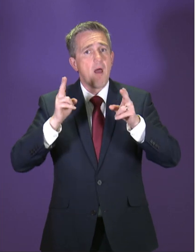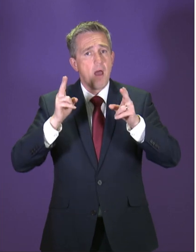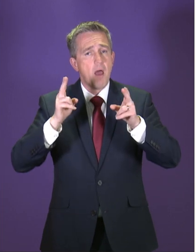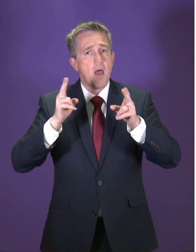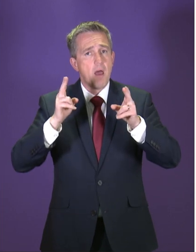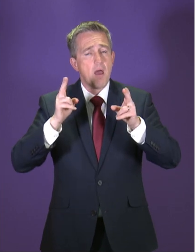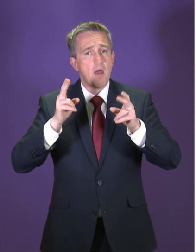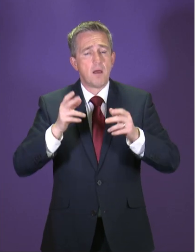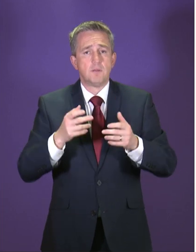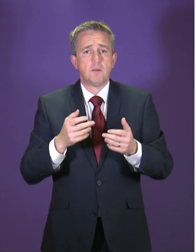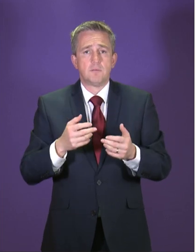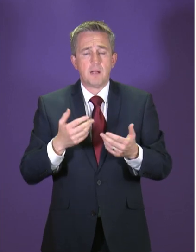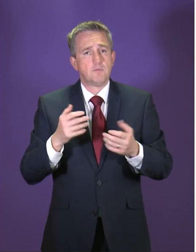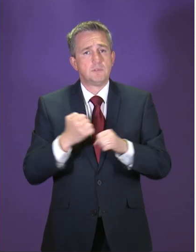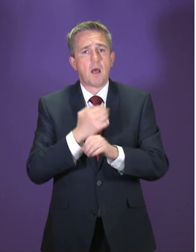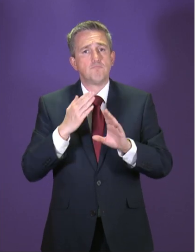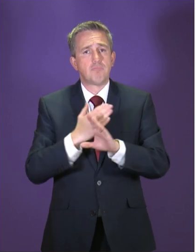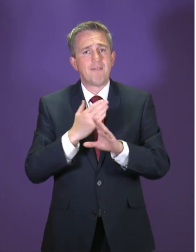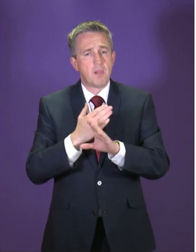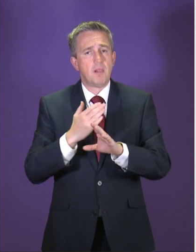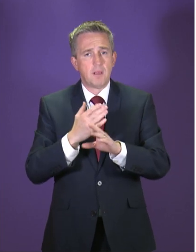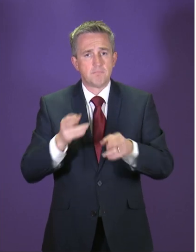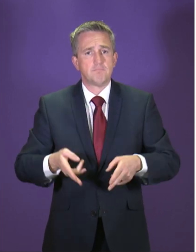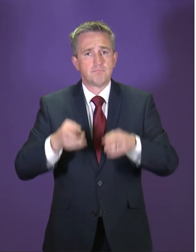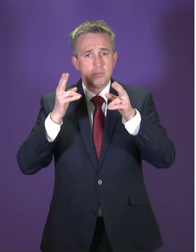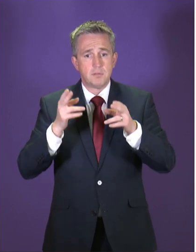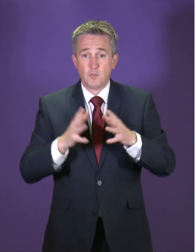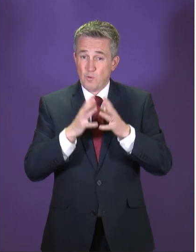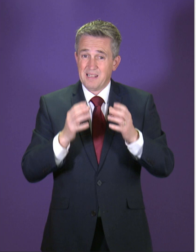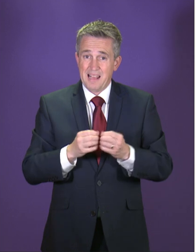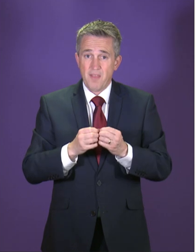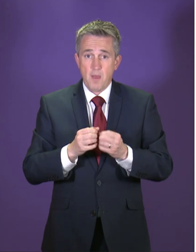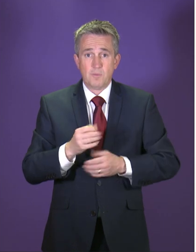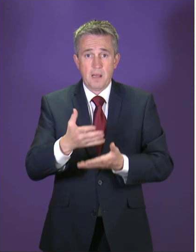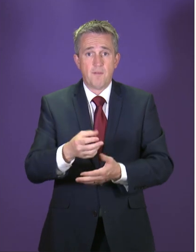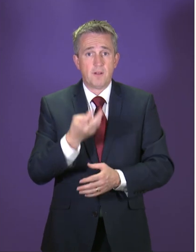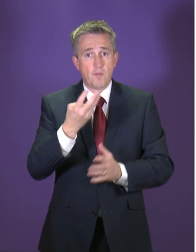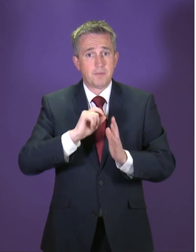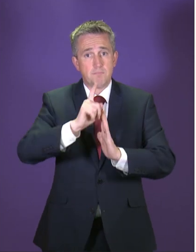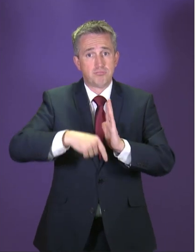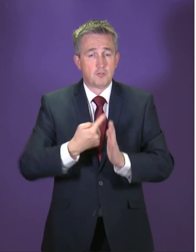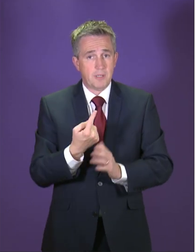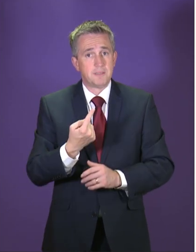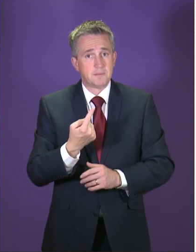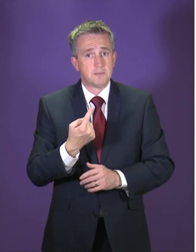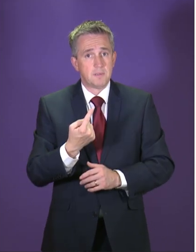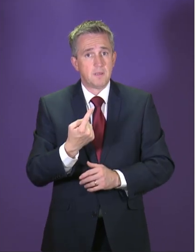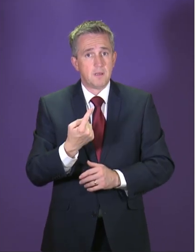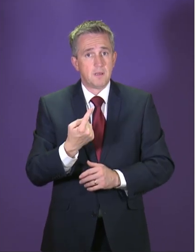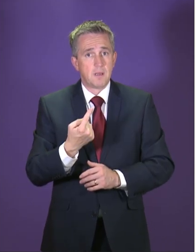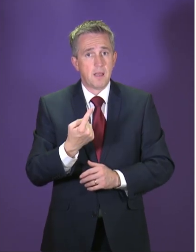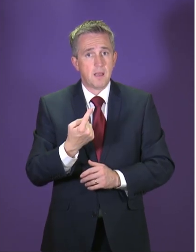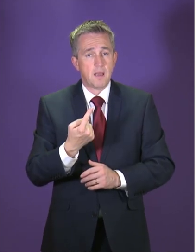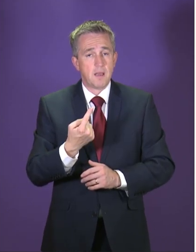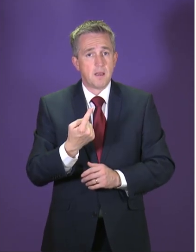commercial developer. So we did three different projects there that just by chance, and maybe not by